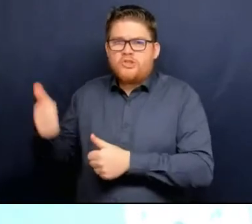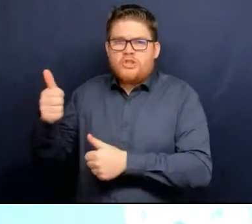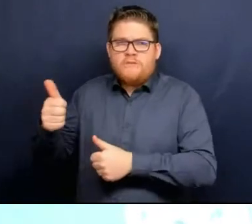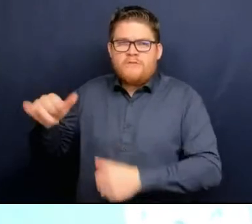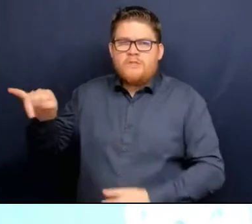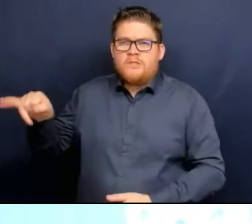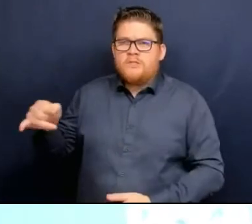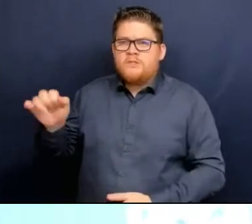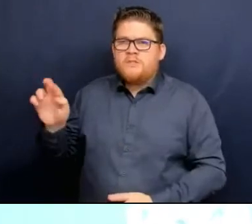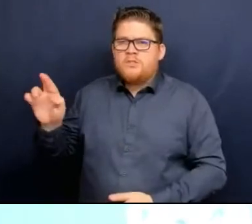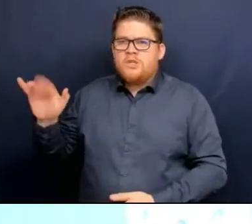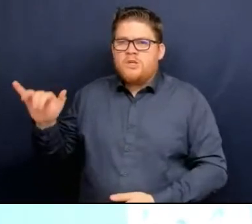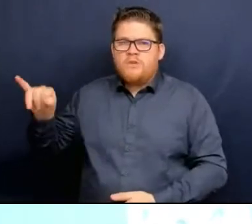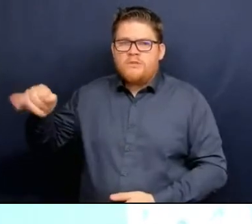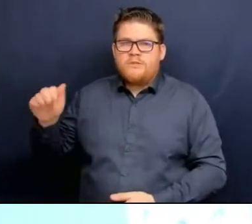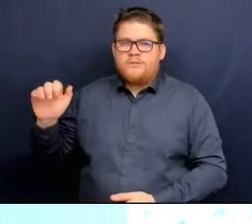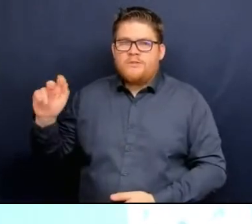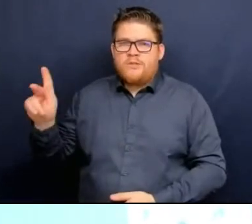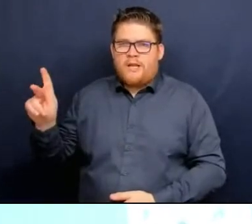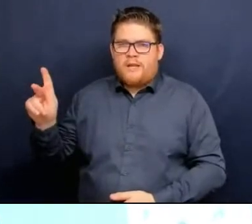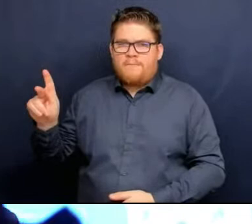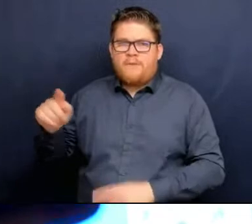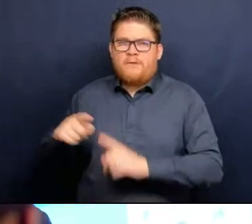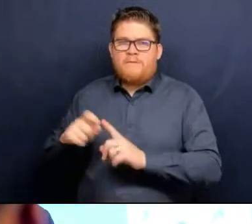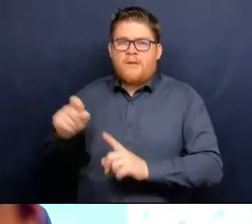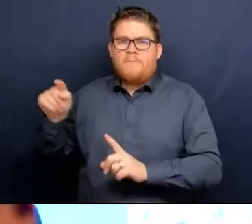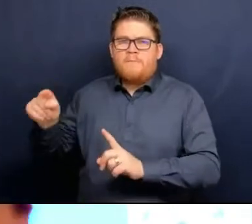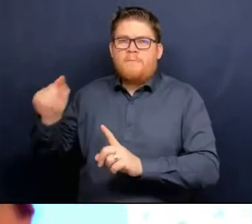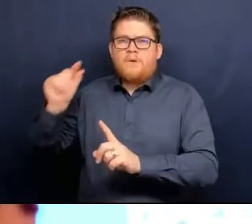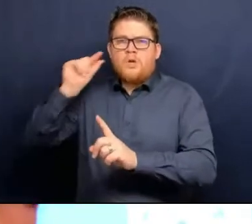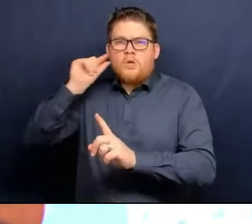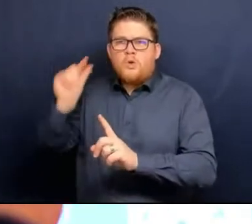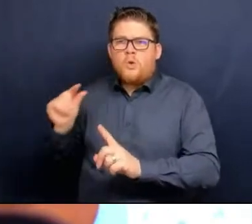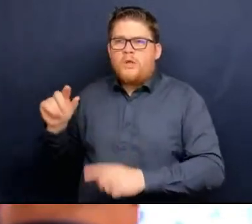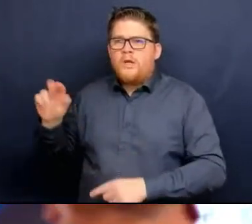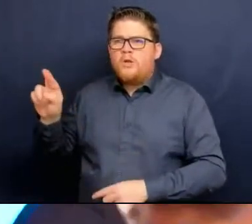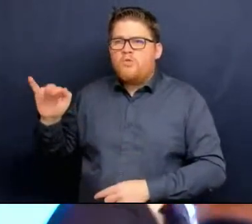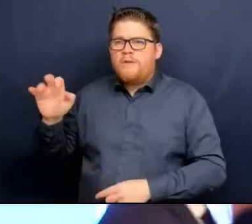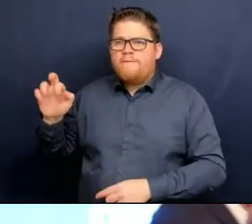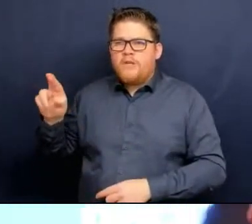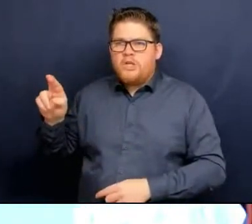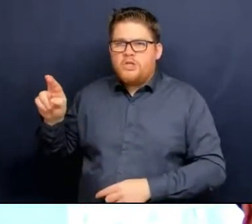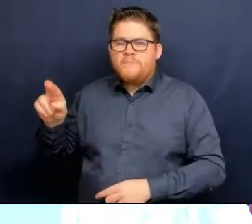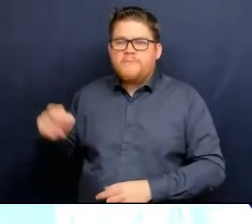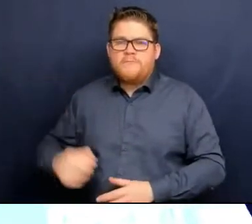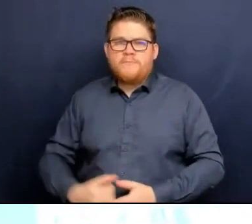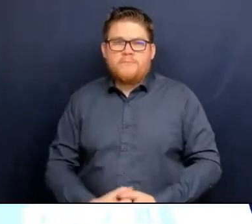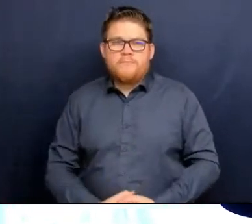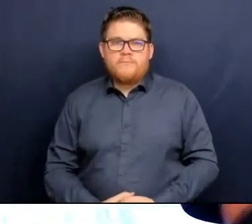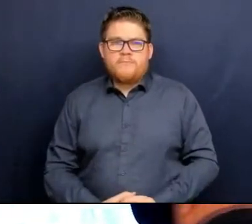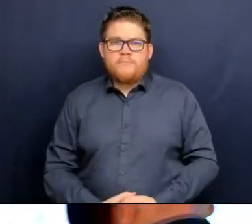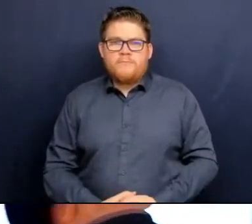Gold River to speak on behalf of the BC Assembly of First Nations. Chief.